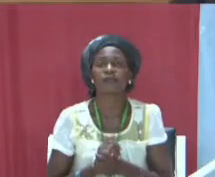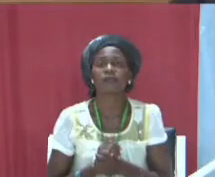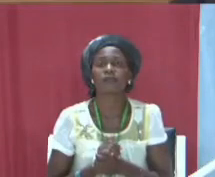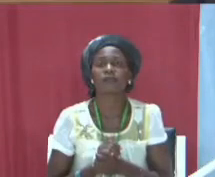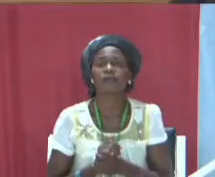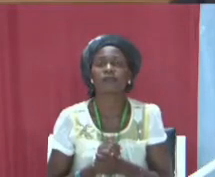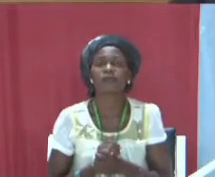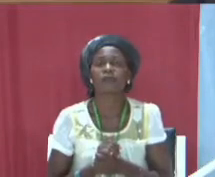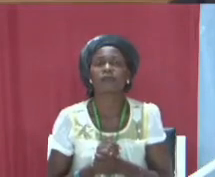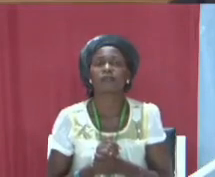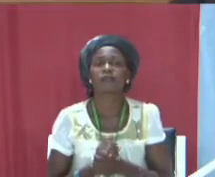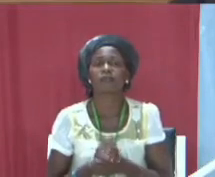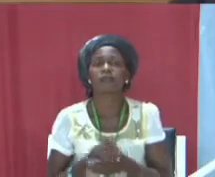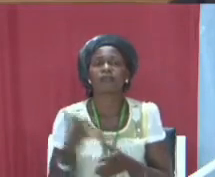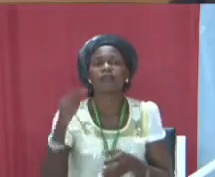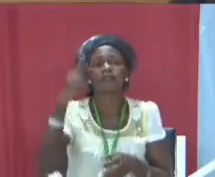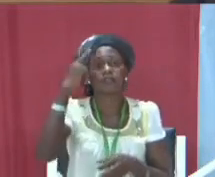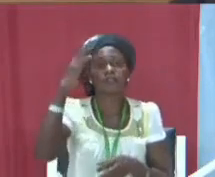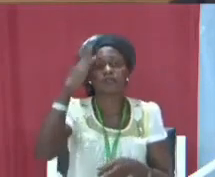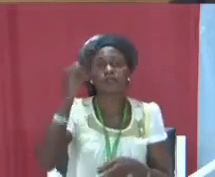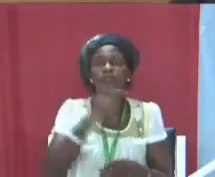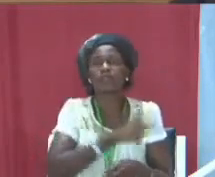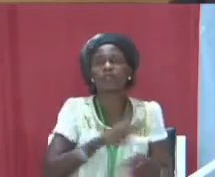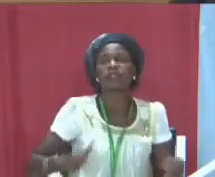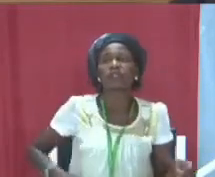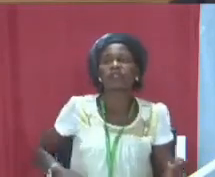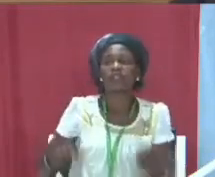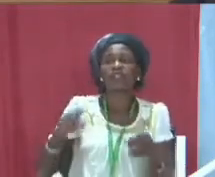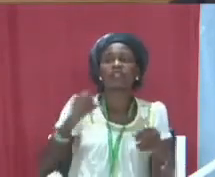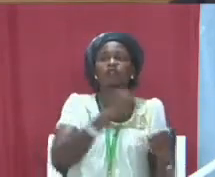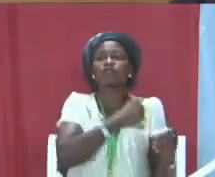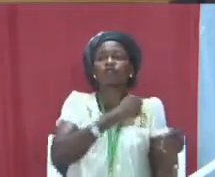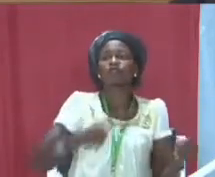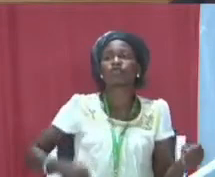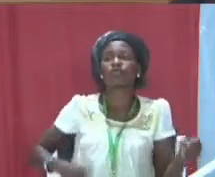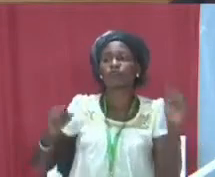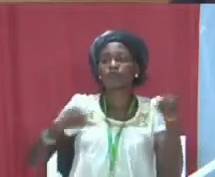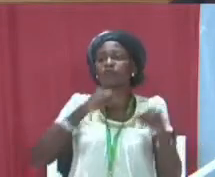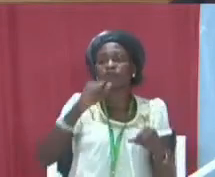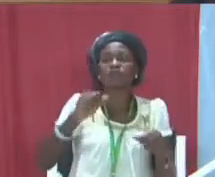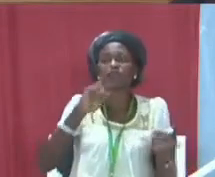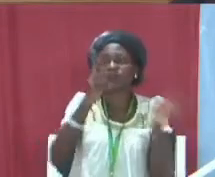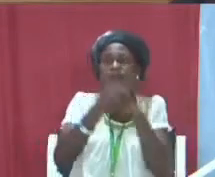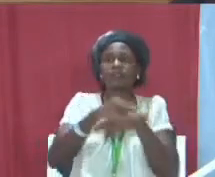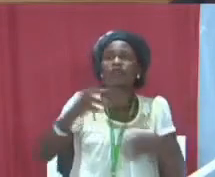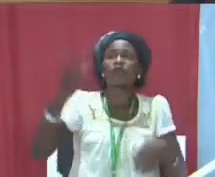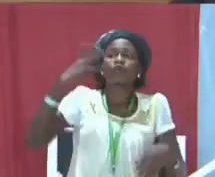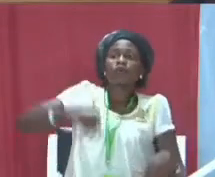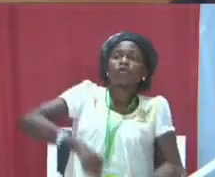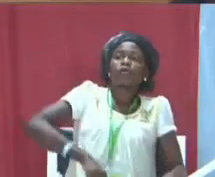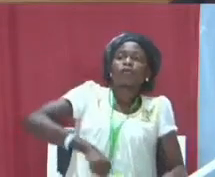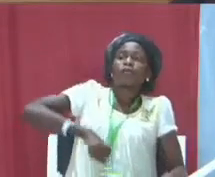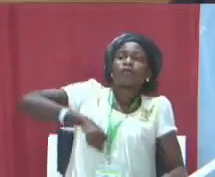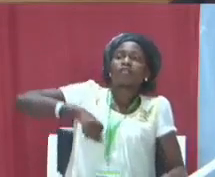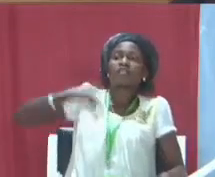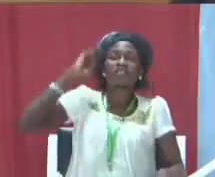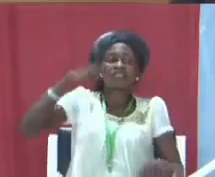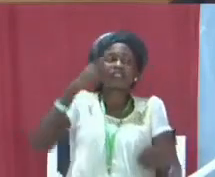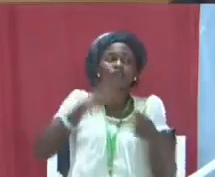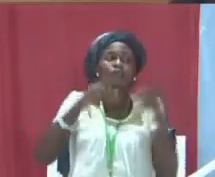The reason why King Saul could not repent was pride. He said to Prophet